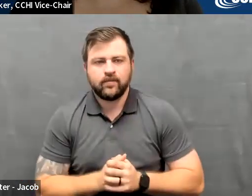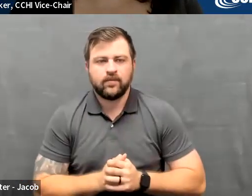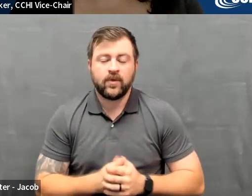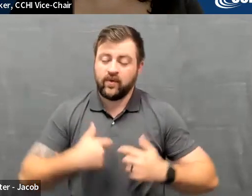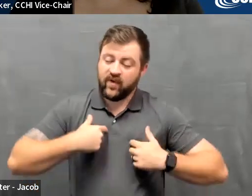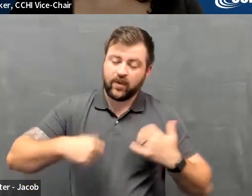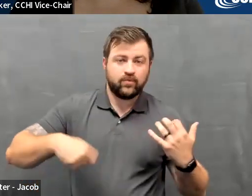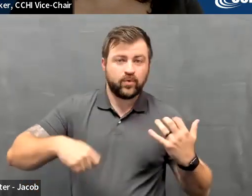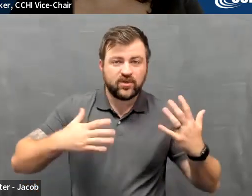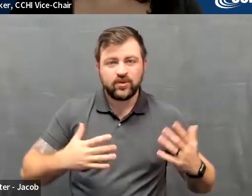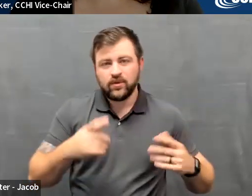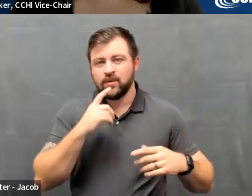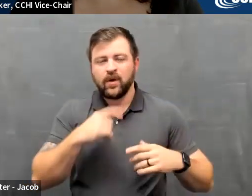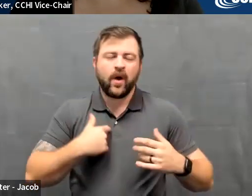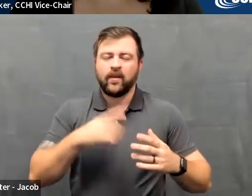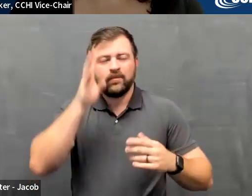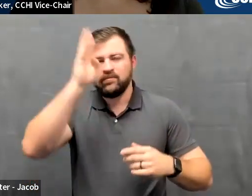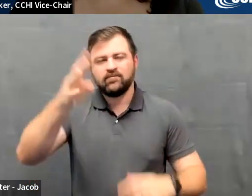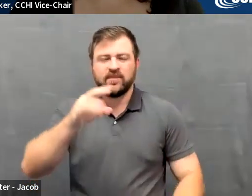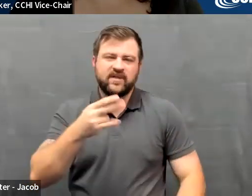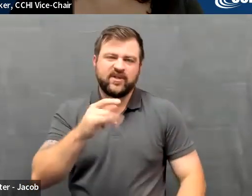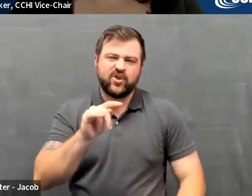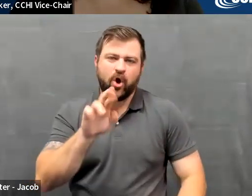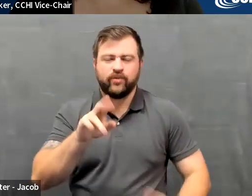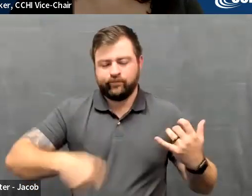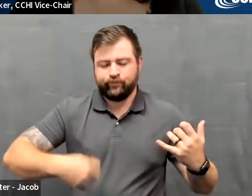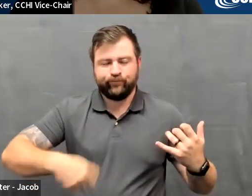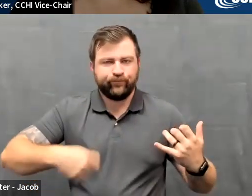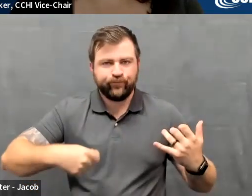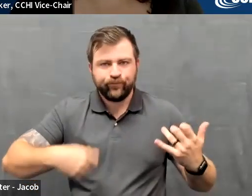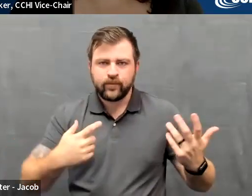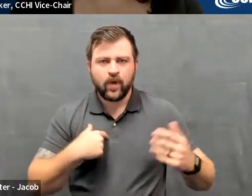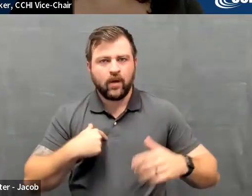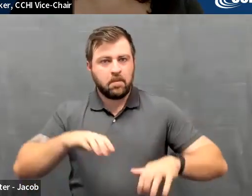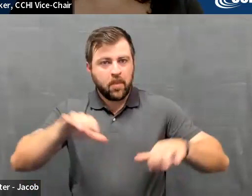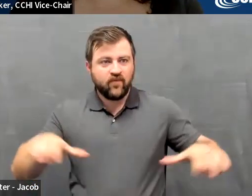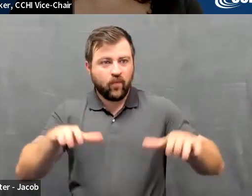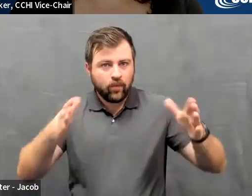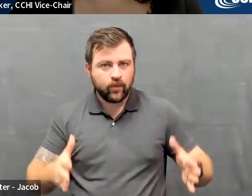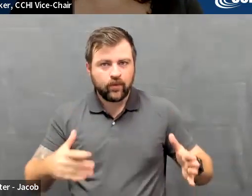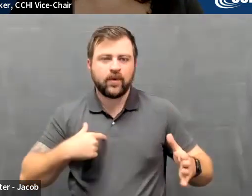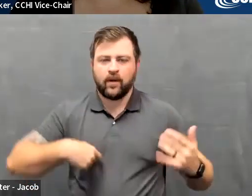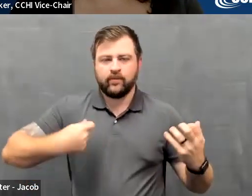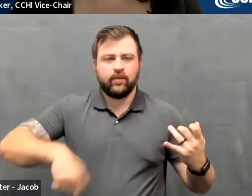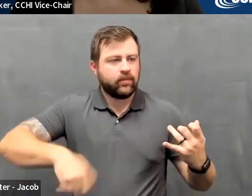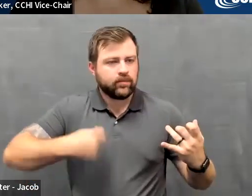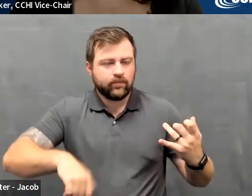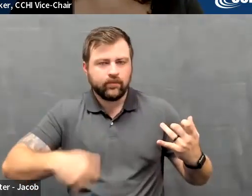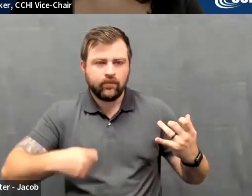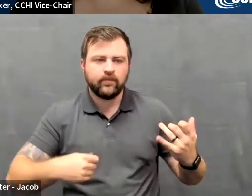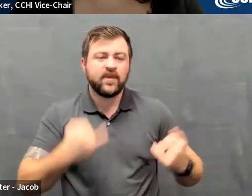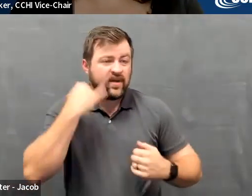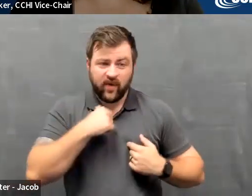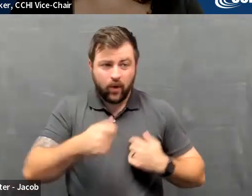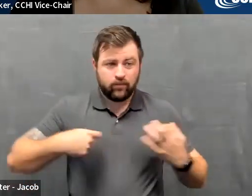musician. I play the guitar. So I'm a performer when I am playing my guitar. If I don't play